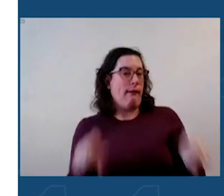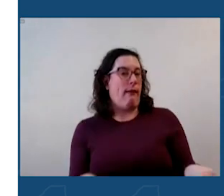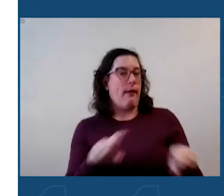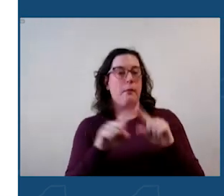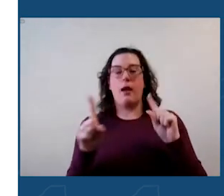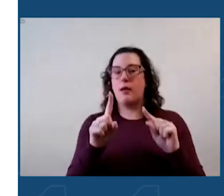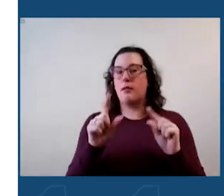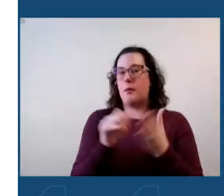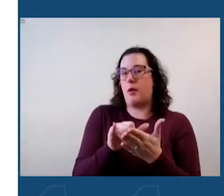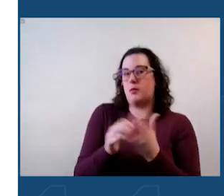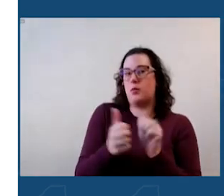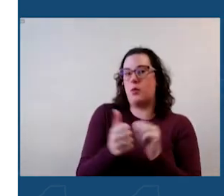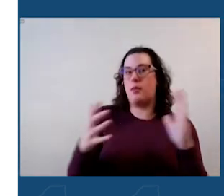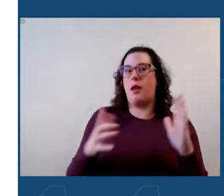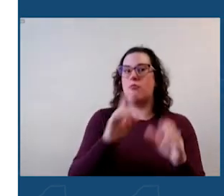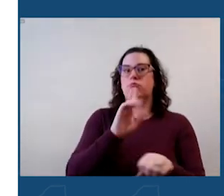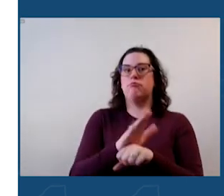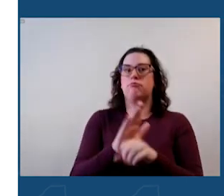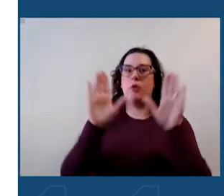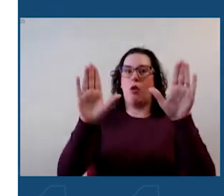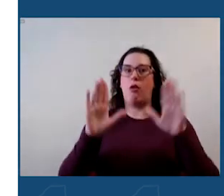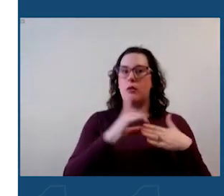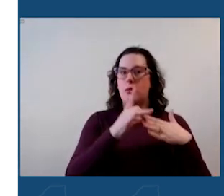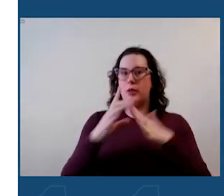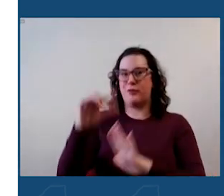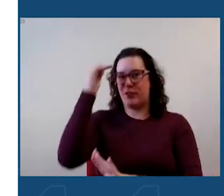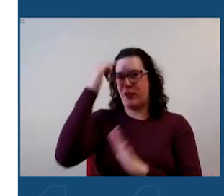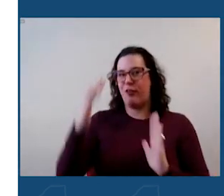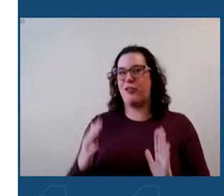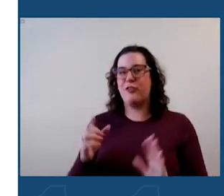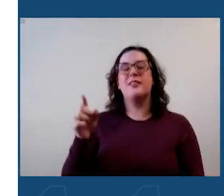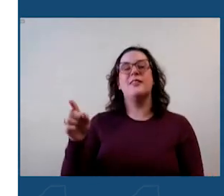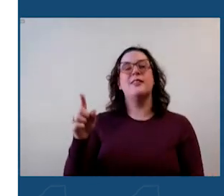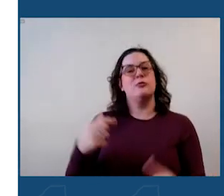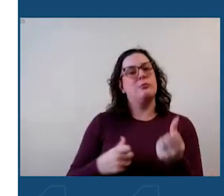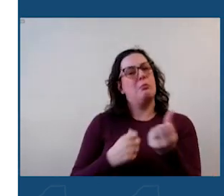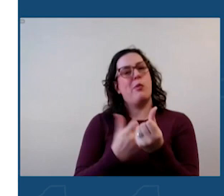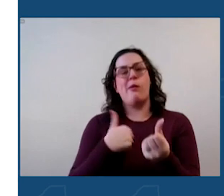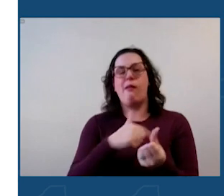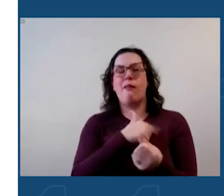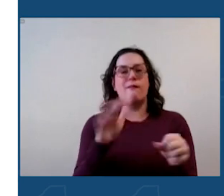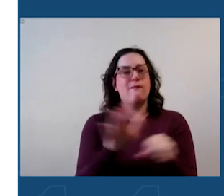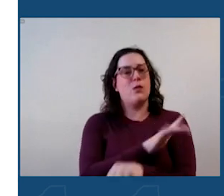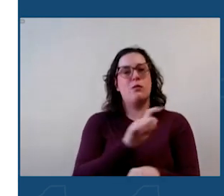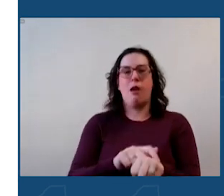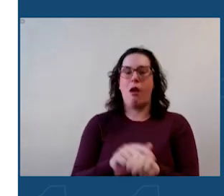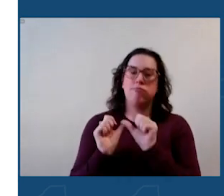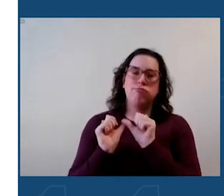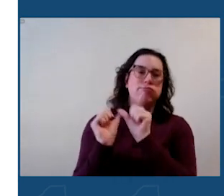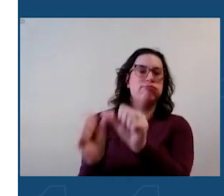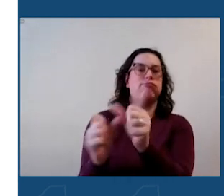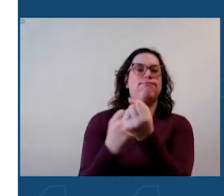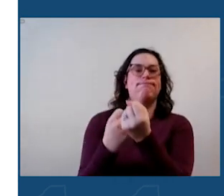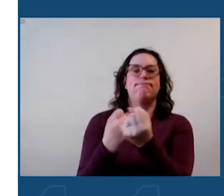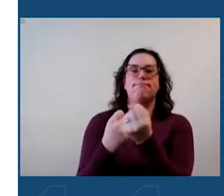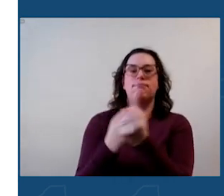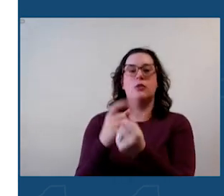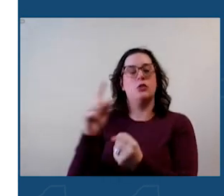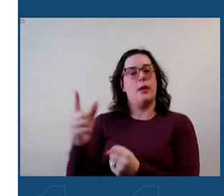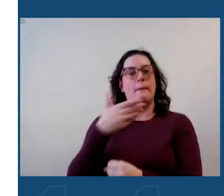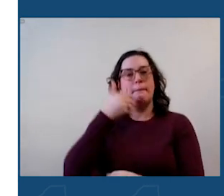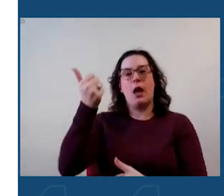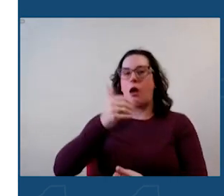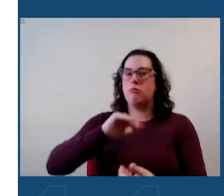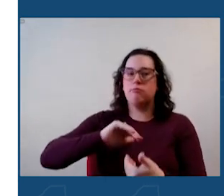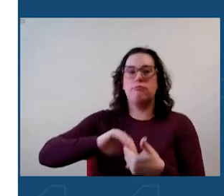without the leadership of our great Governor Hochul. She has stood by us every step of the way. She has been the best partner that labor